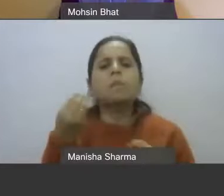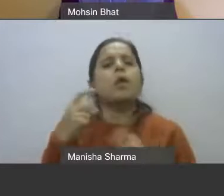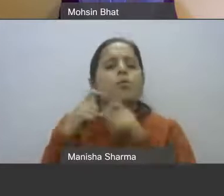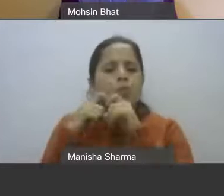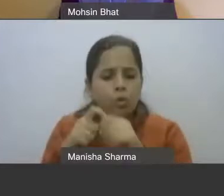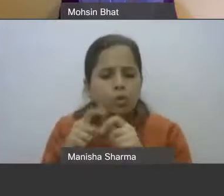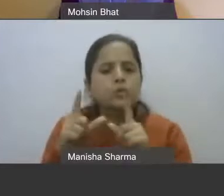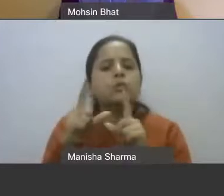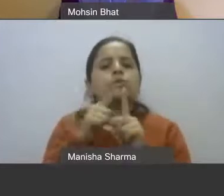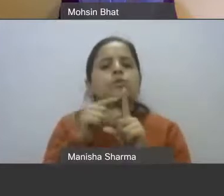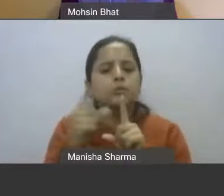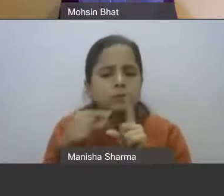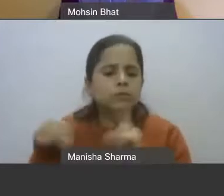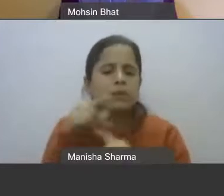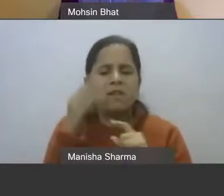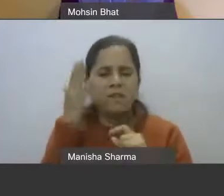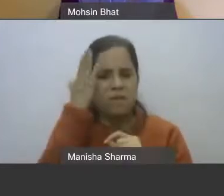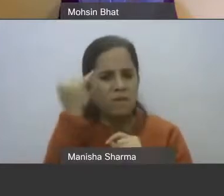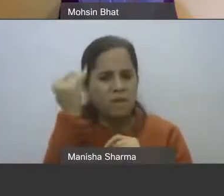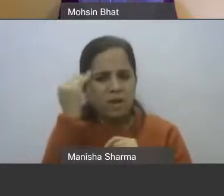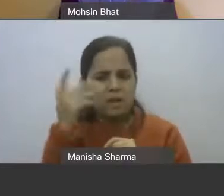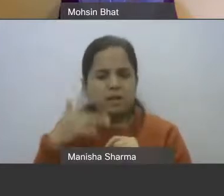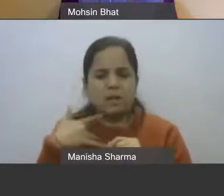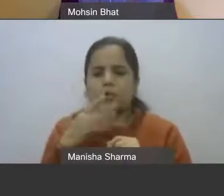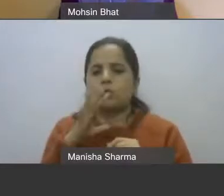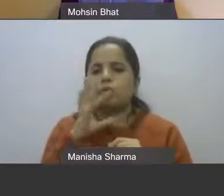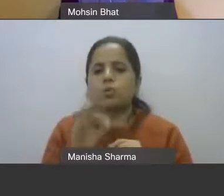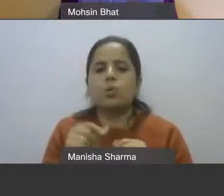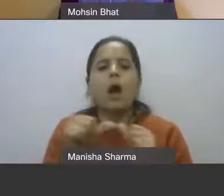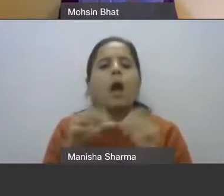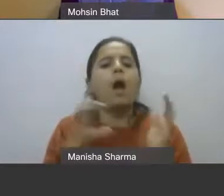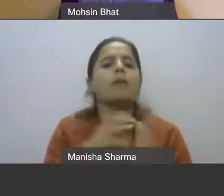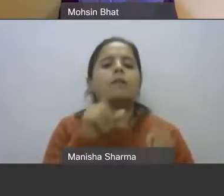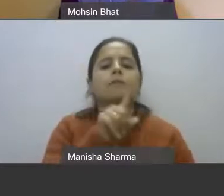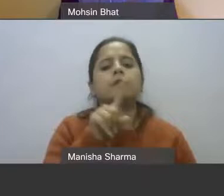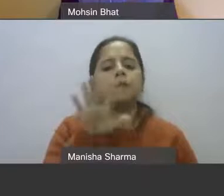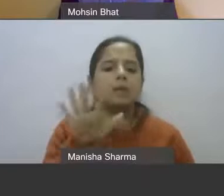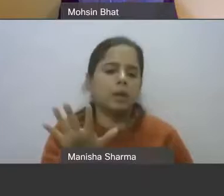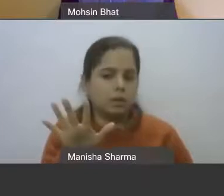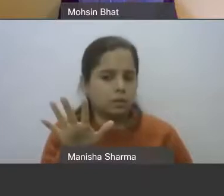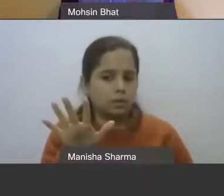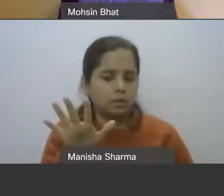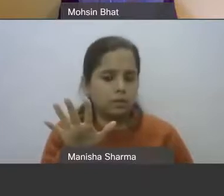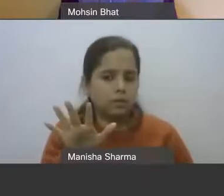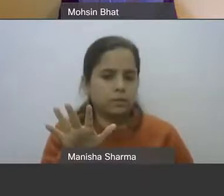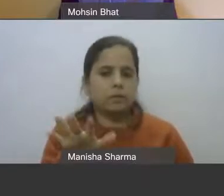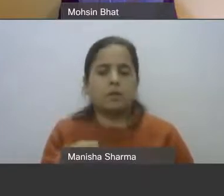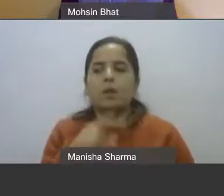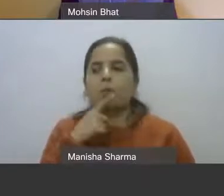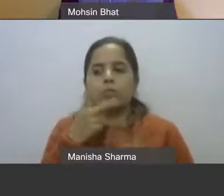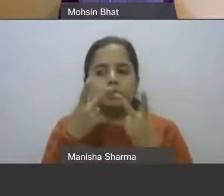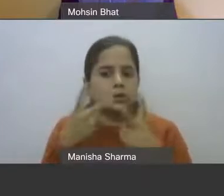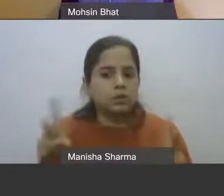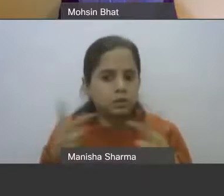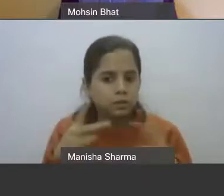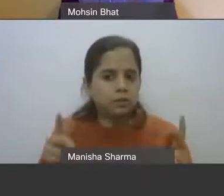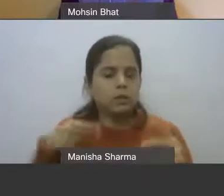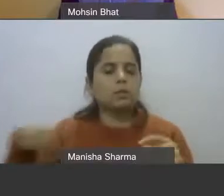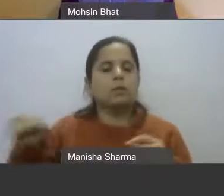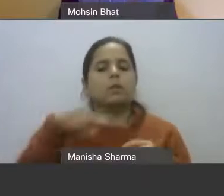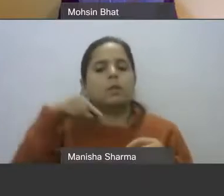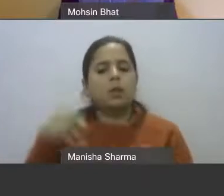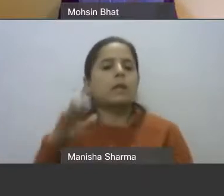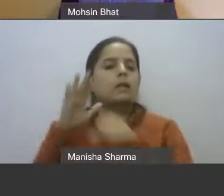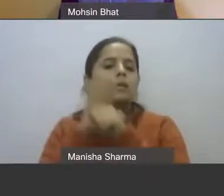that, why exactly does Article 15 only provide the right against